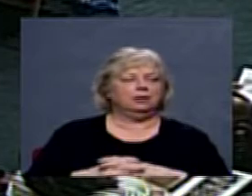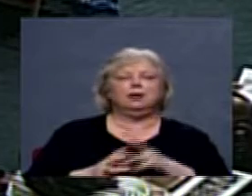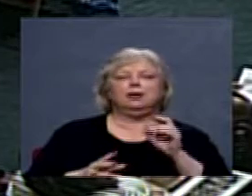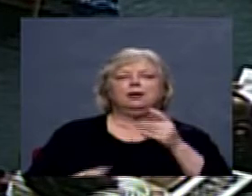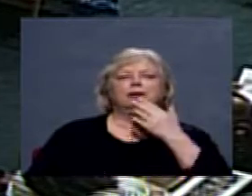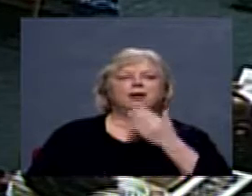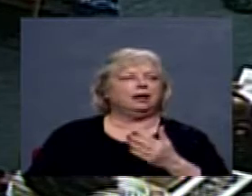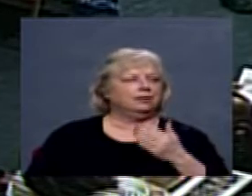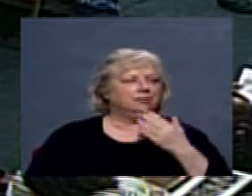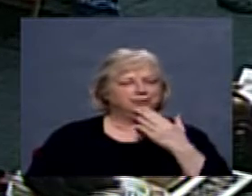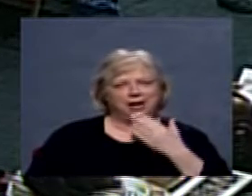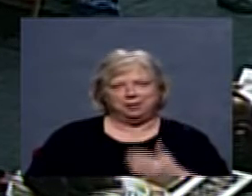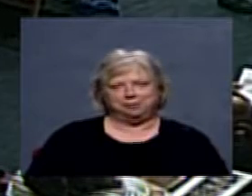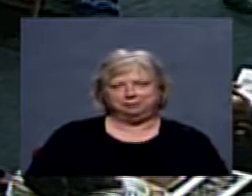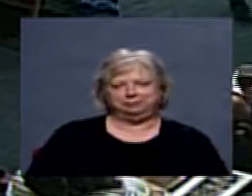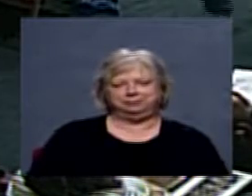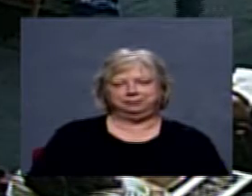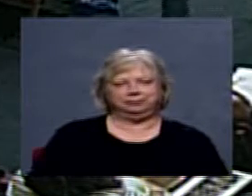Thank you. Thank you.